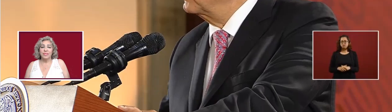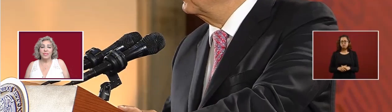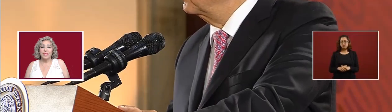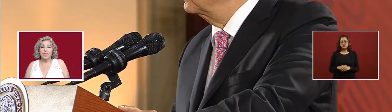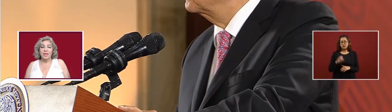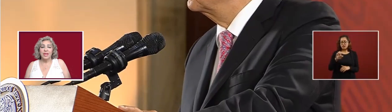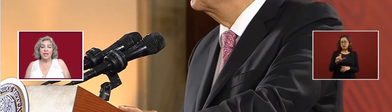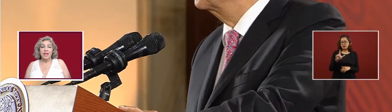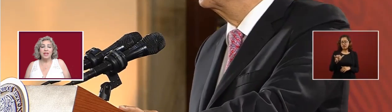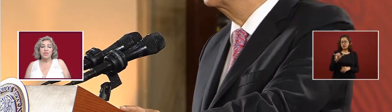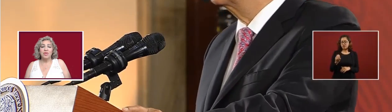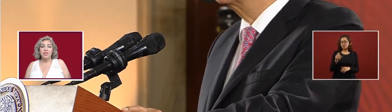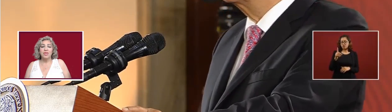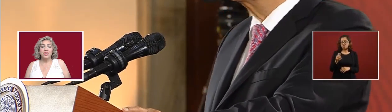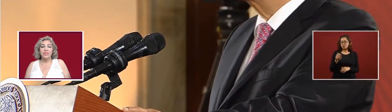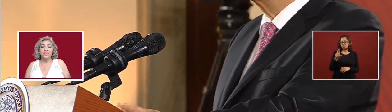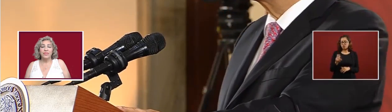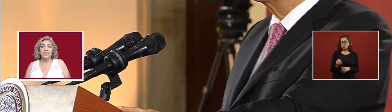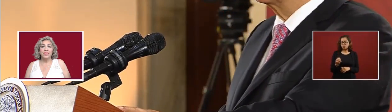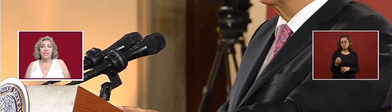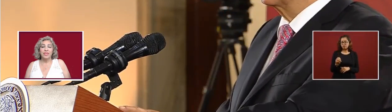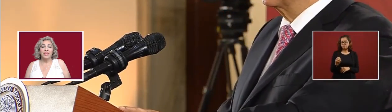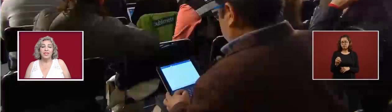El, El Leodoro. El Leodoro. Leodoro.